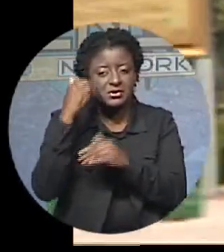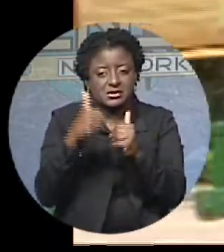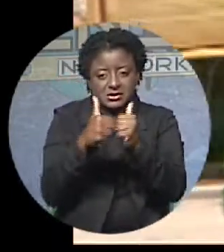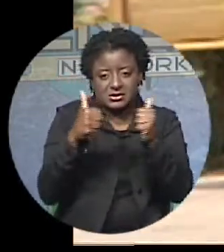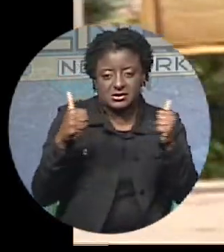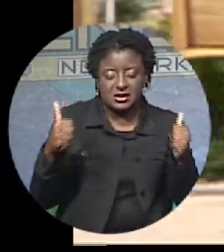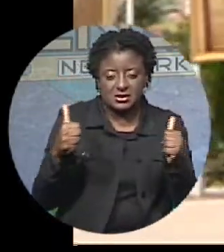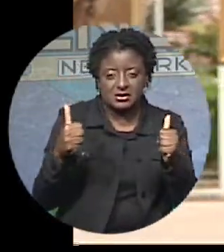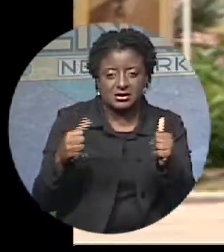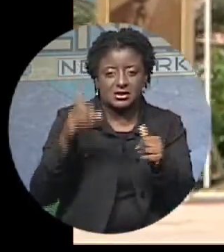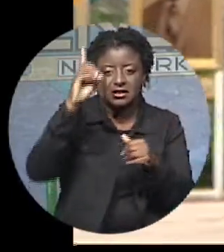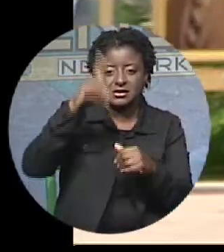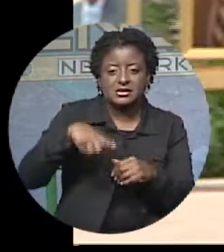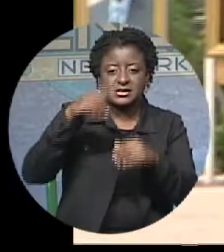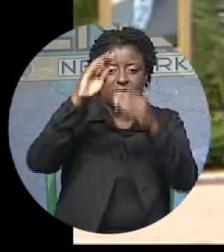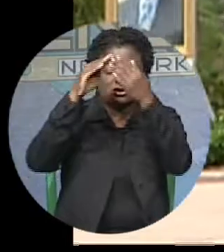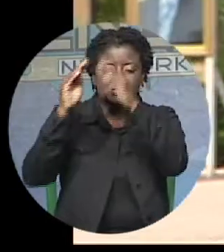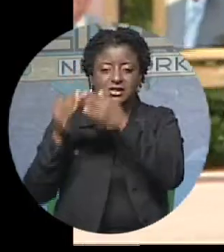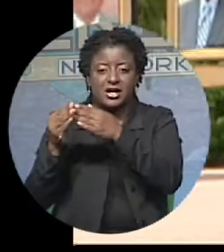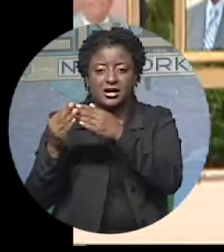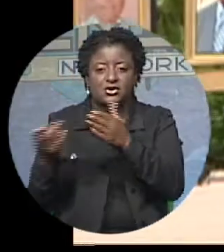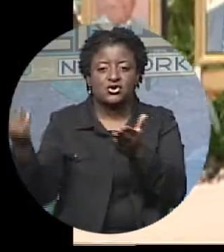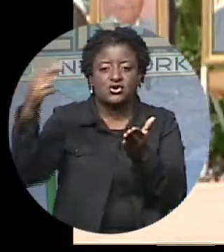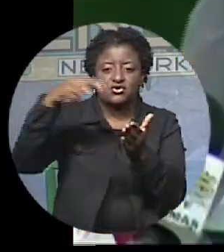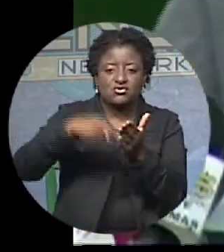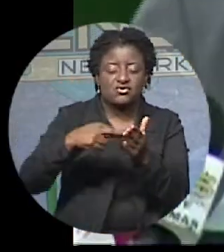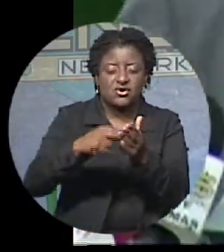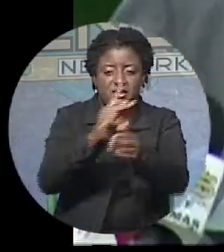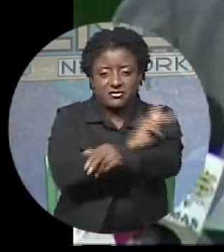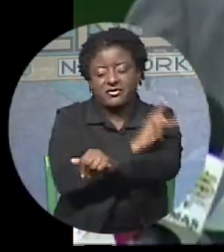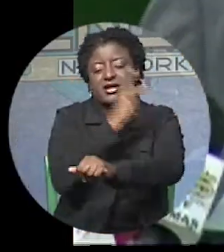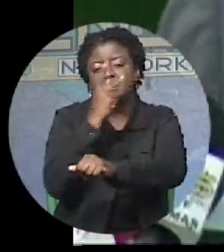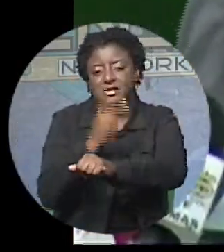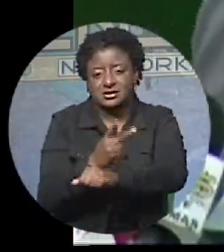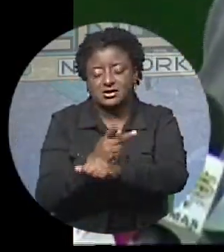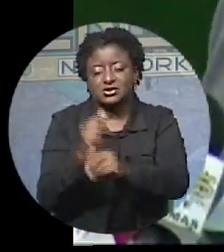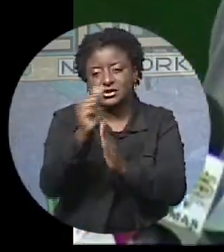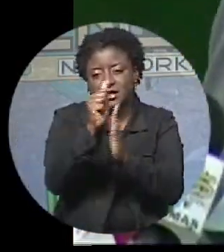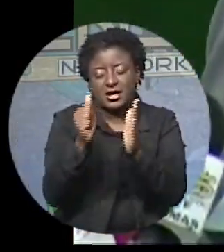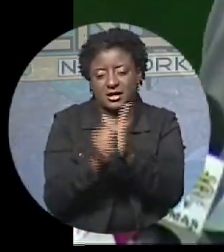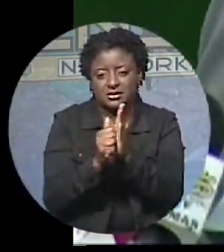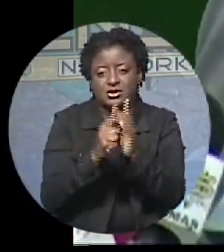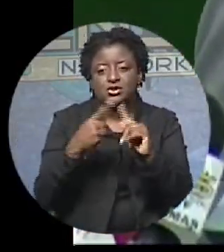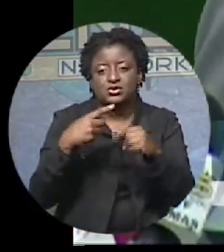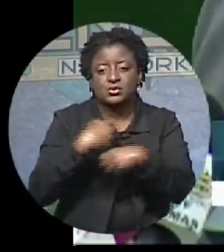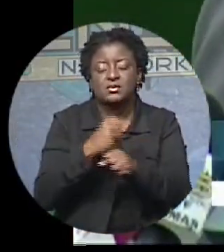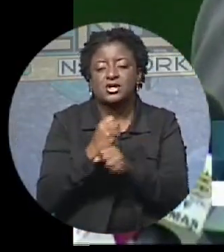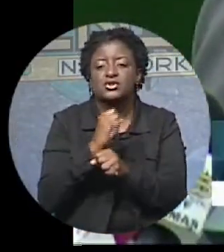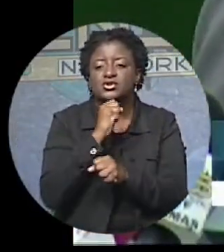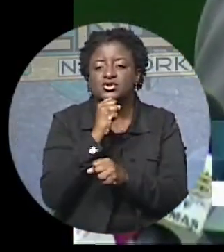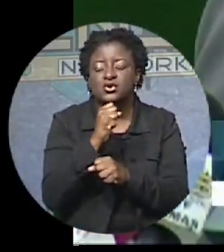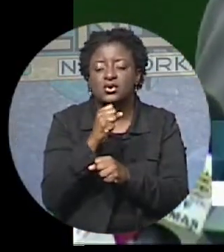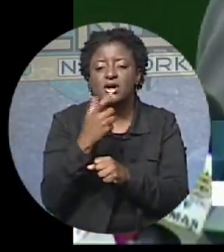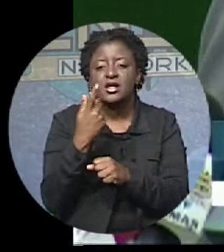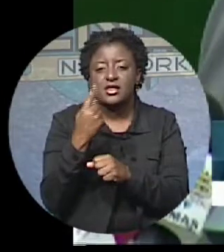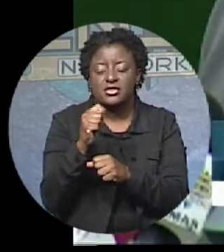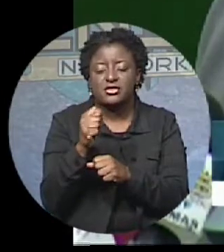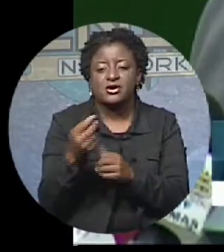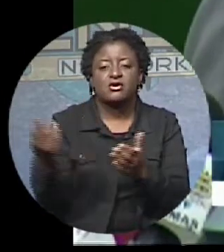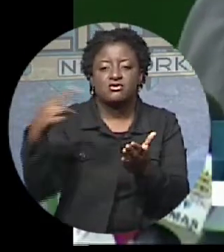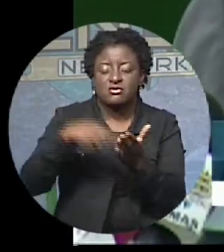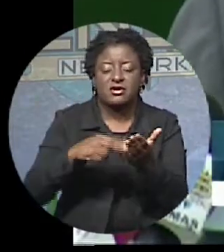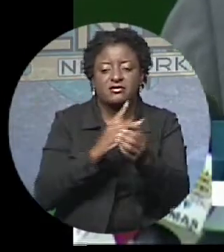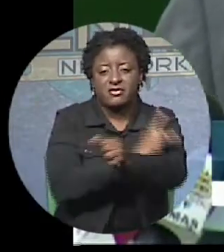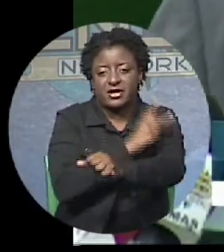Downtown Revitalization Act to ensure that the revitalization continues on track. The government has just extended the